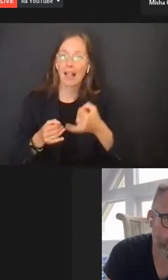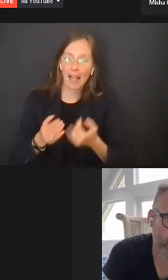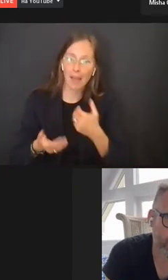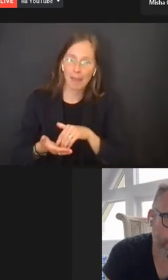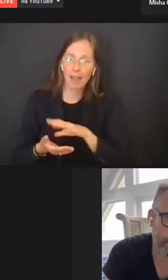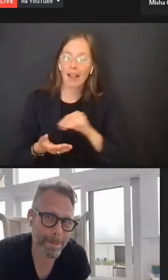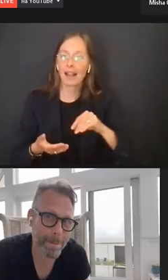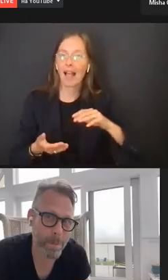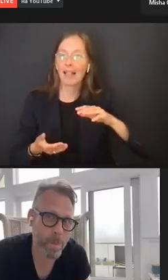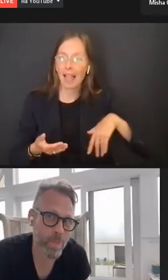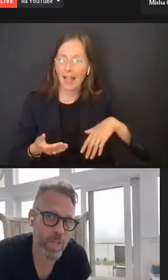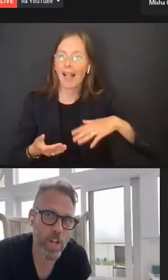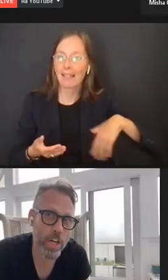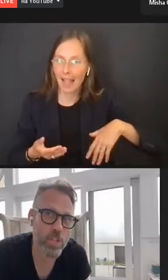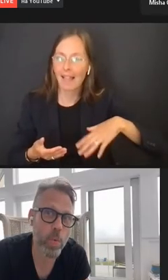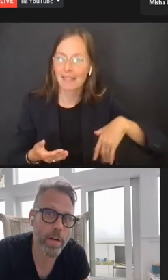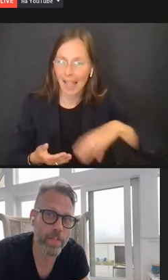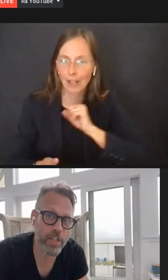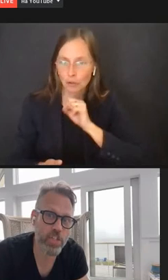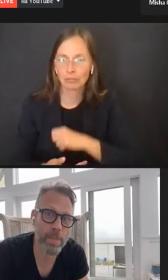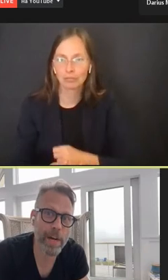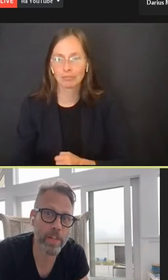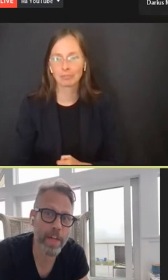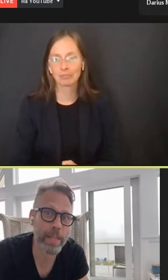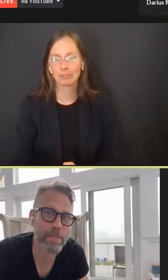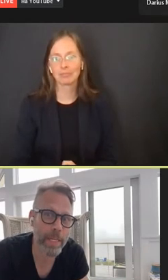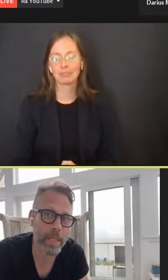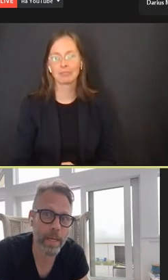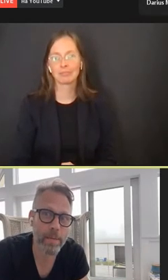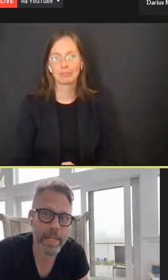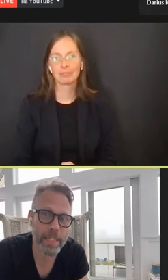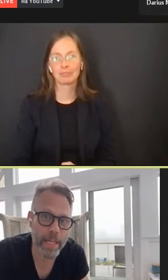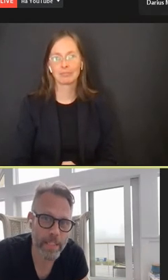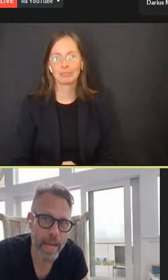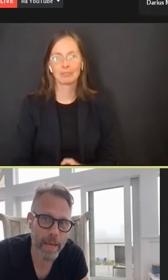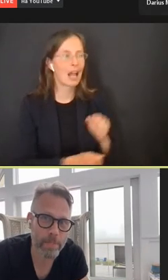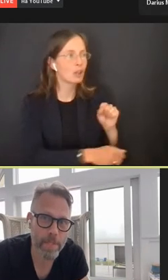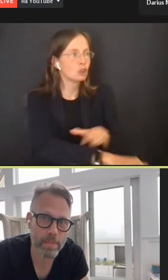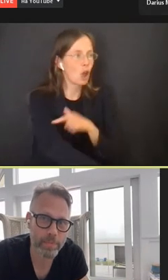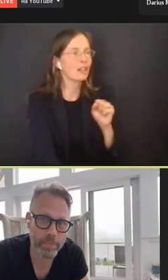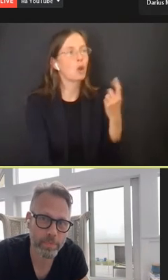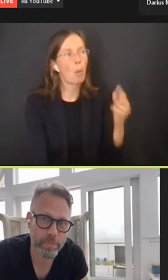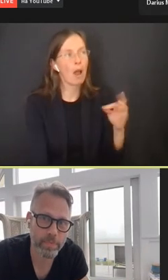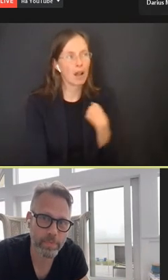Middle and late age. As long as one of us, parenthetically me, maintains abs.